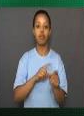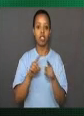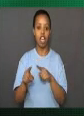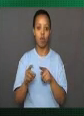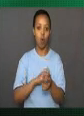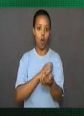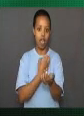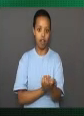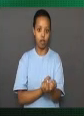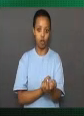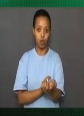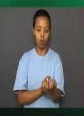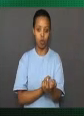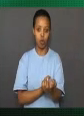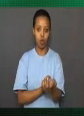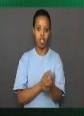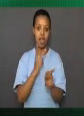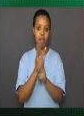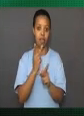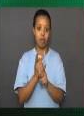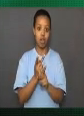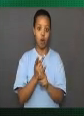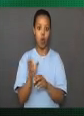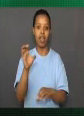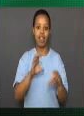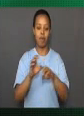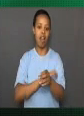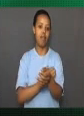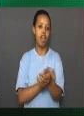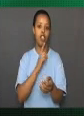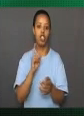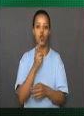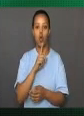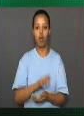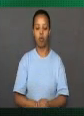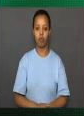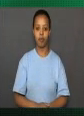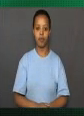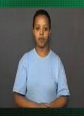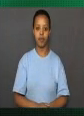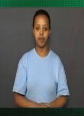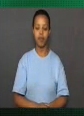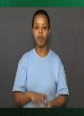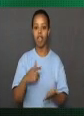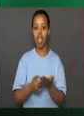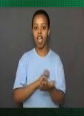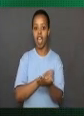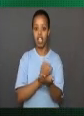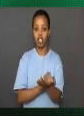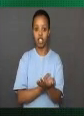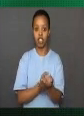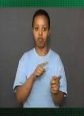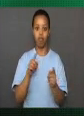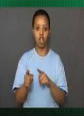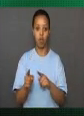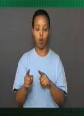the energy is considered to be chemical energy. When energy is